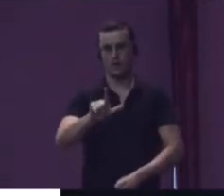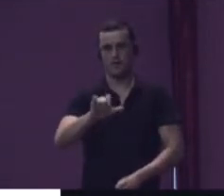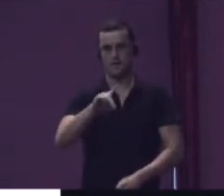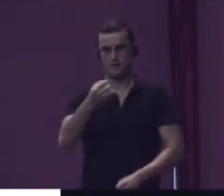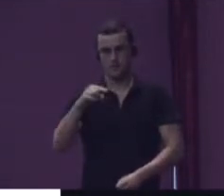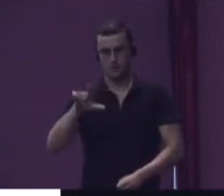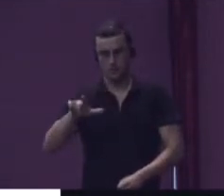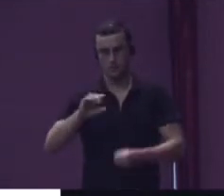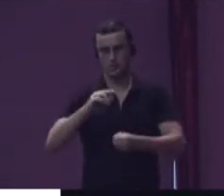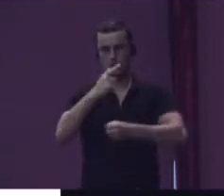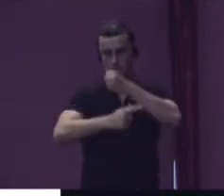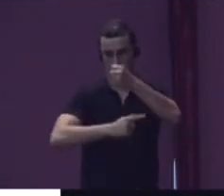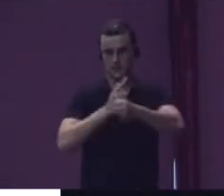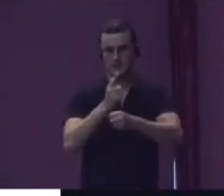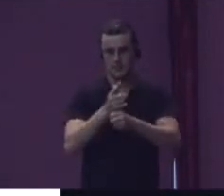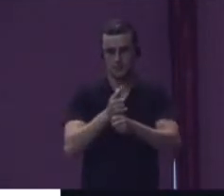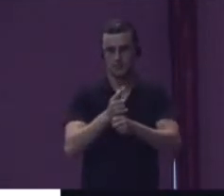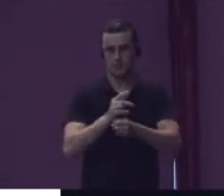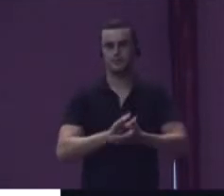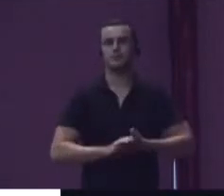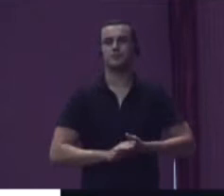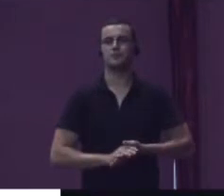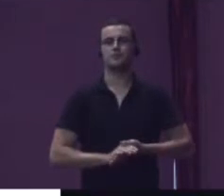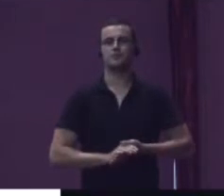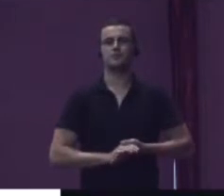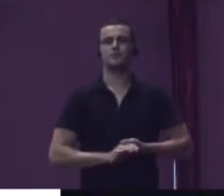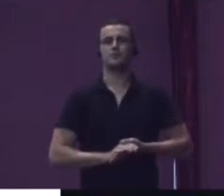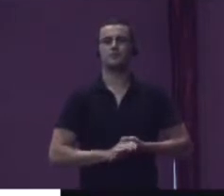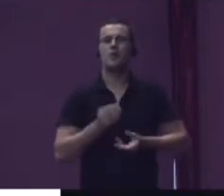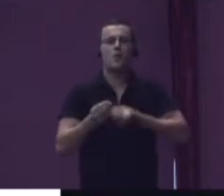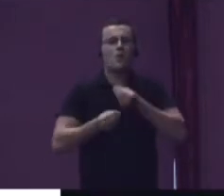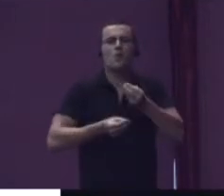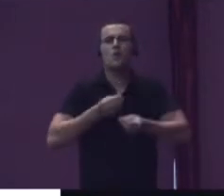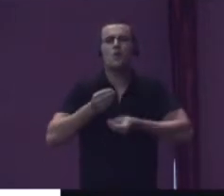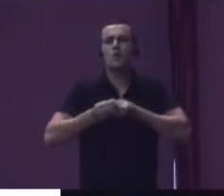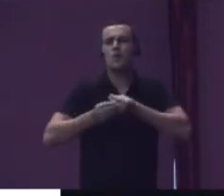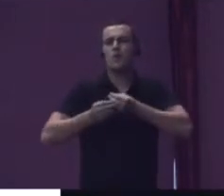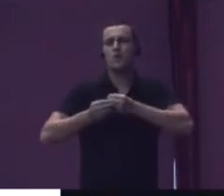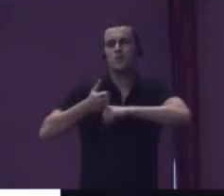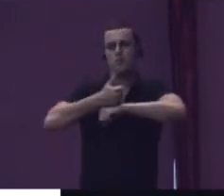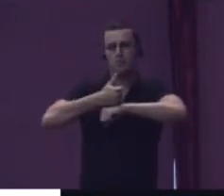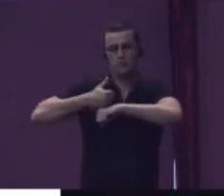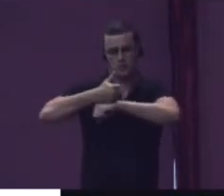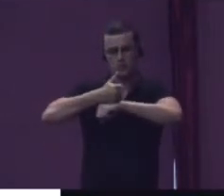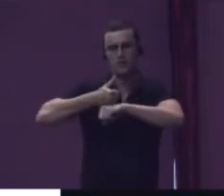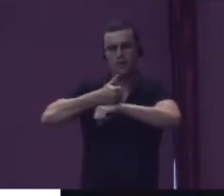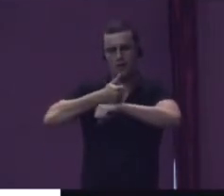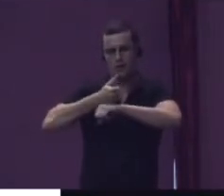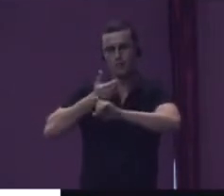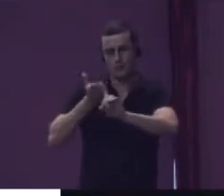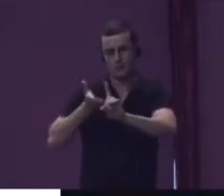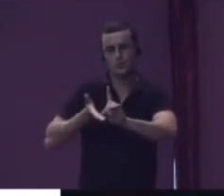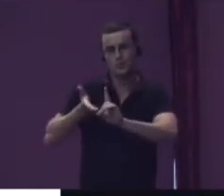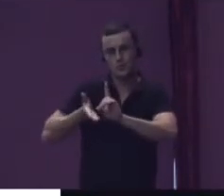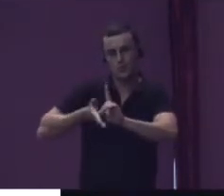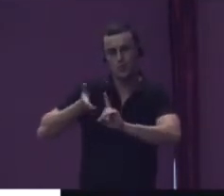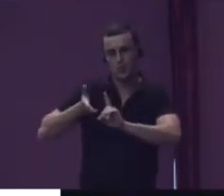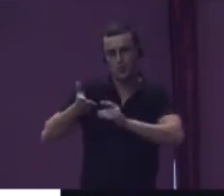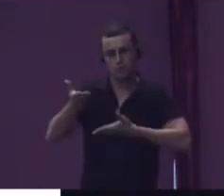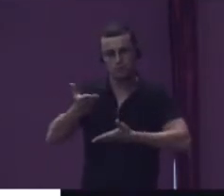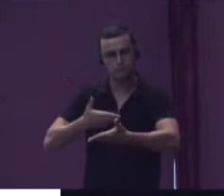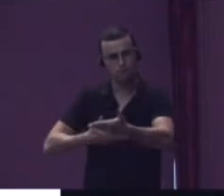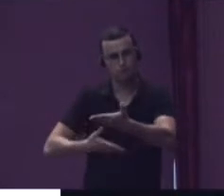and pulled into the medical profession is that, not profession, as medical essentially